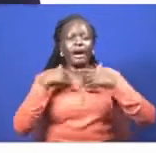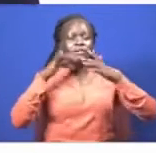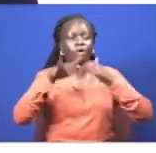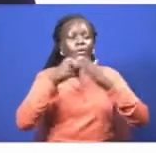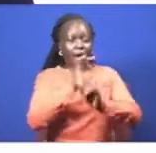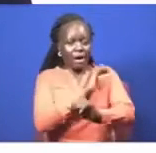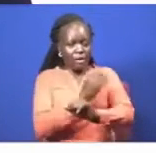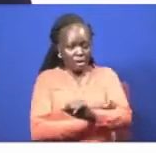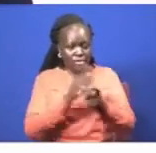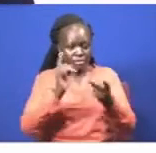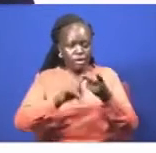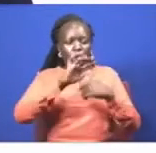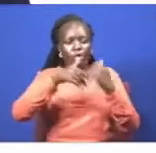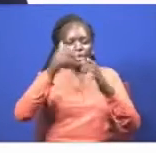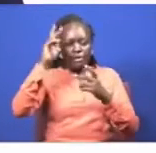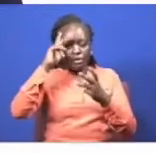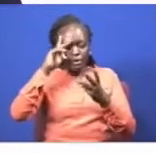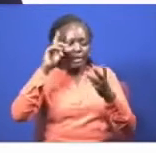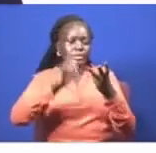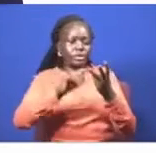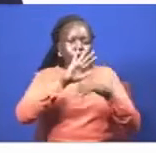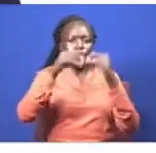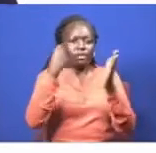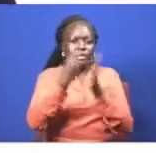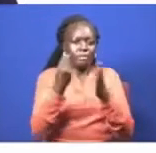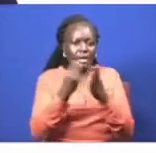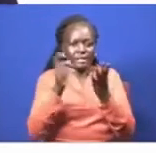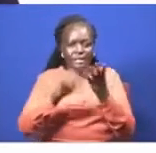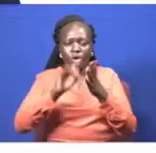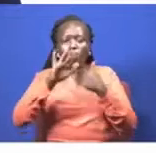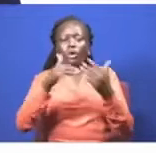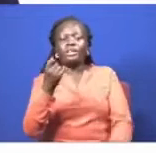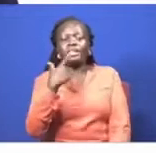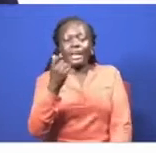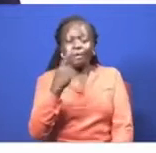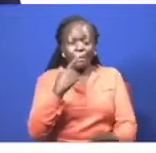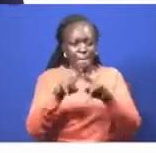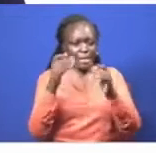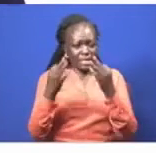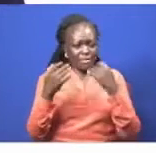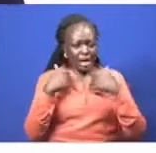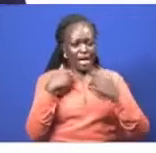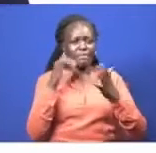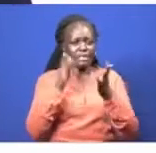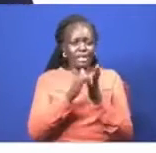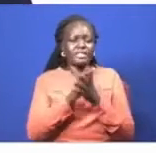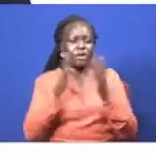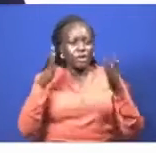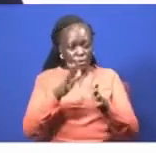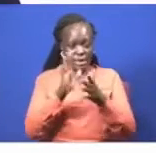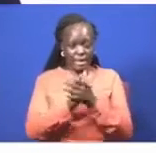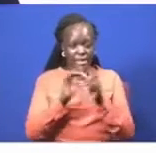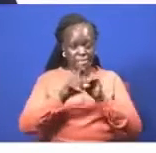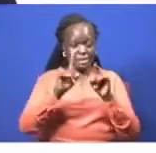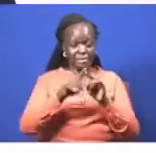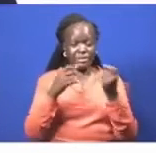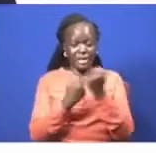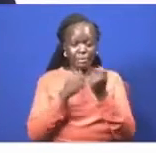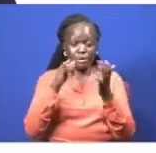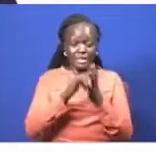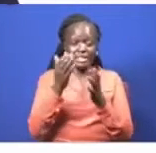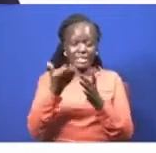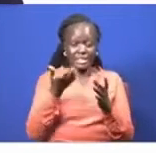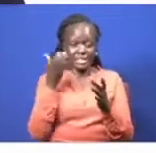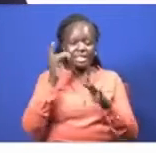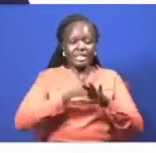power, all the knowledge, all the money, all the medicine, but if you don't have the mechanism to respond to certain needs